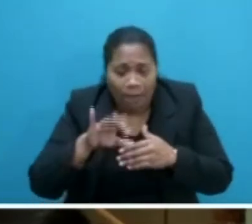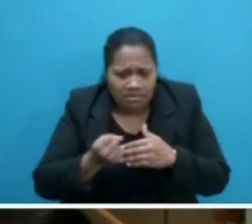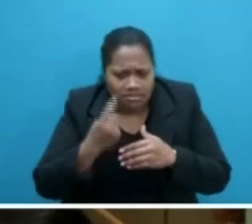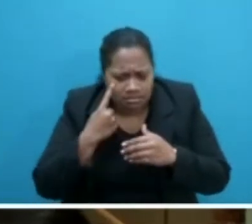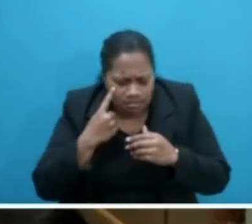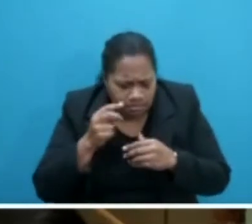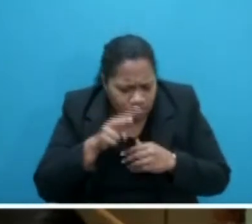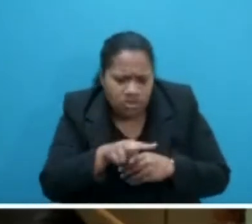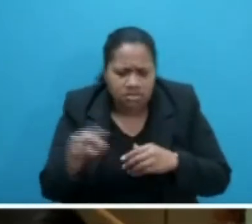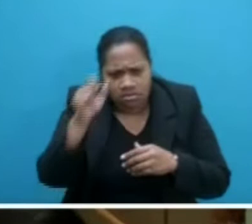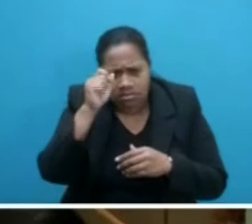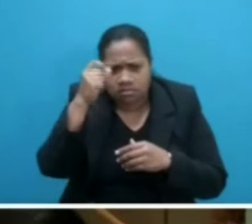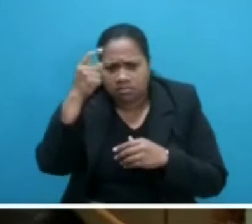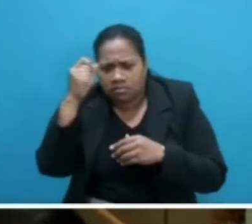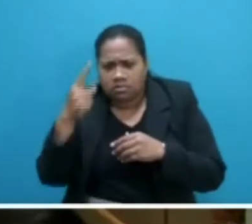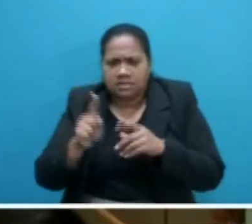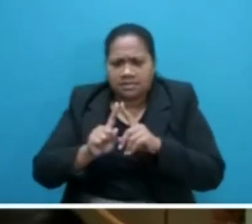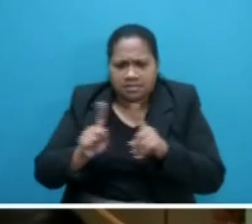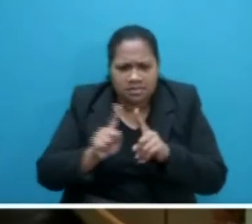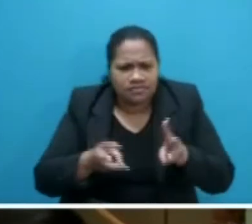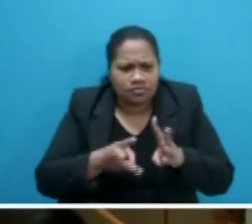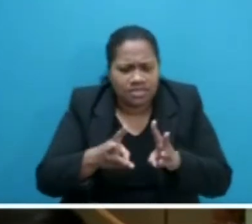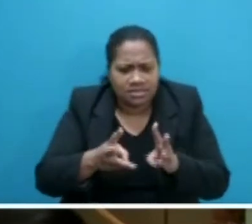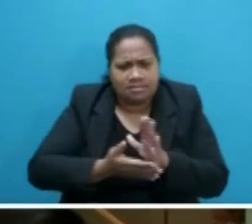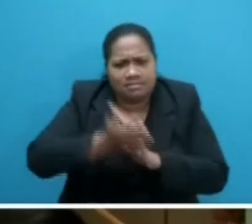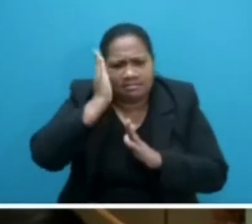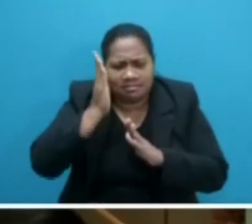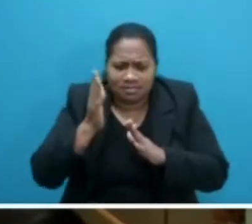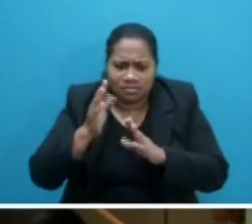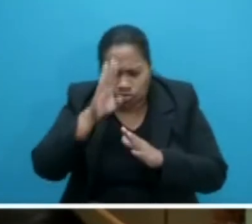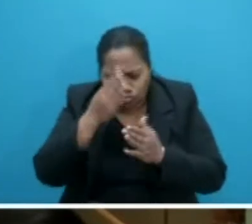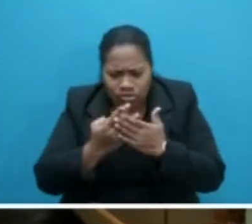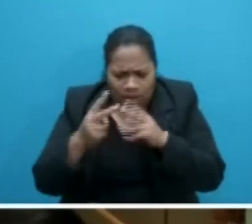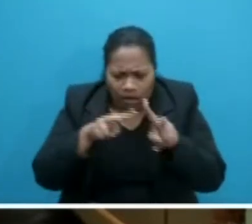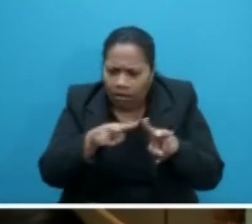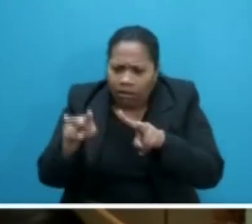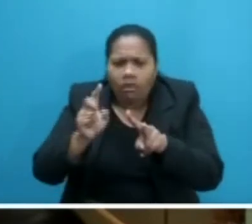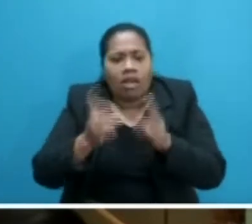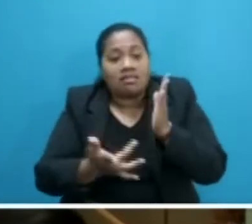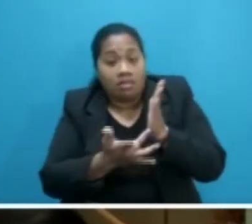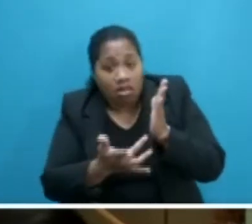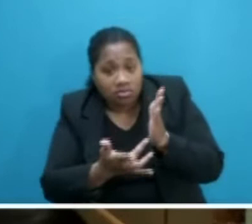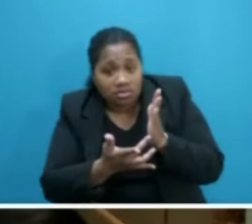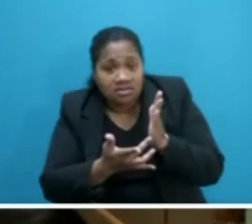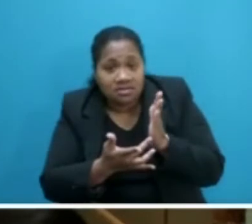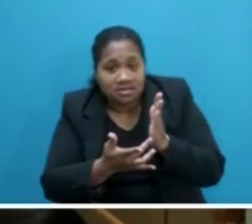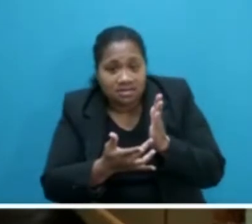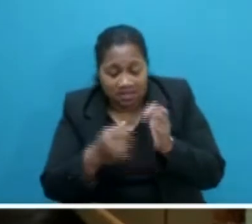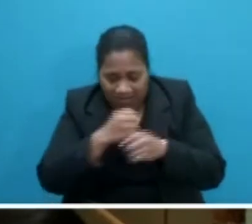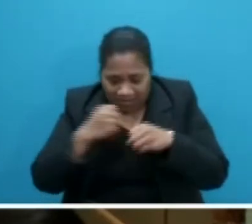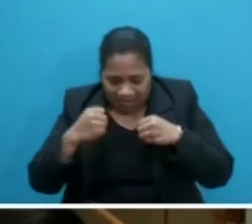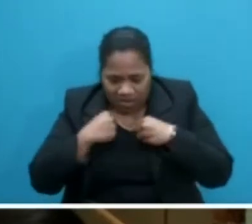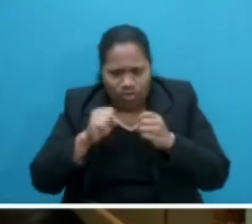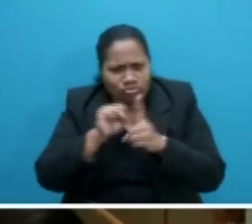ways our secondary school students are witnessing technology reshape our schools and our society at